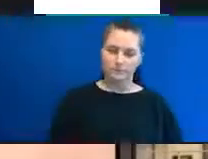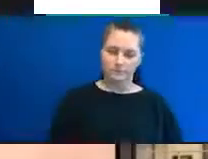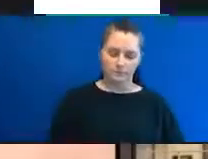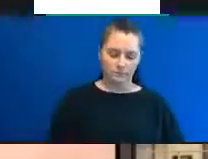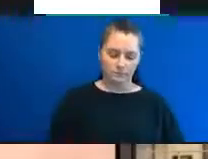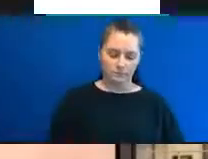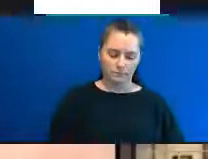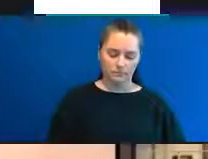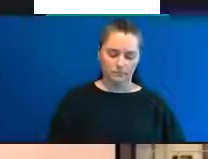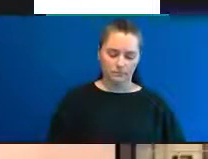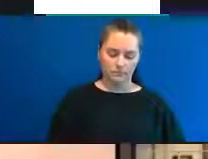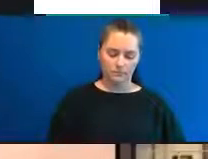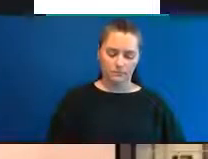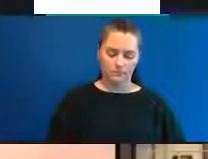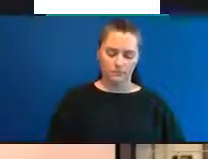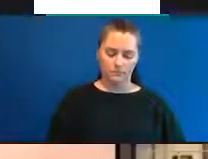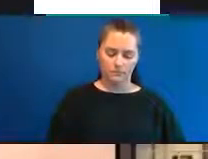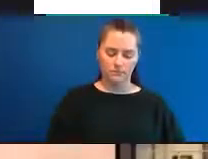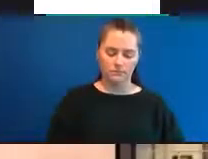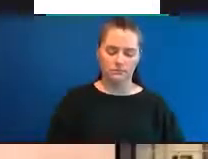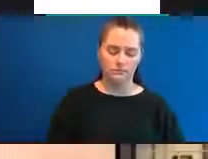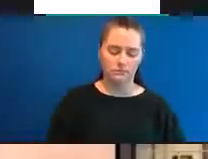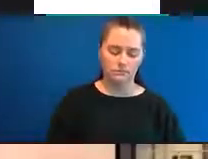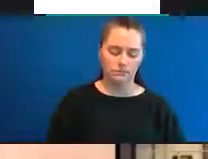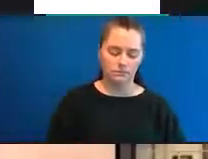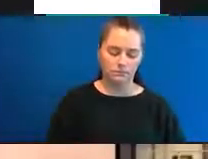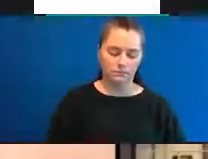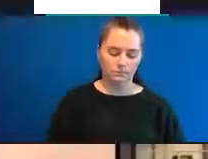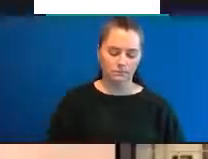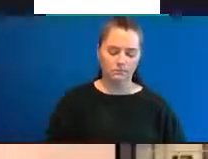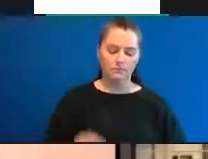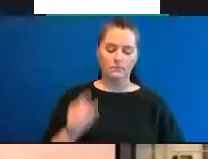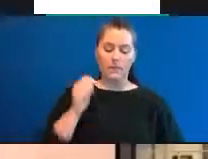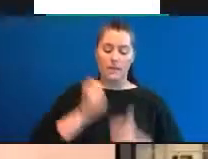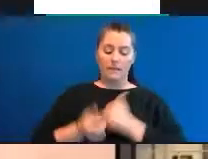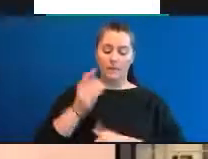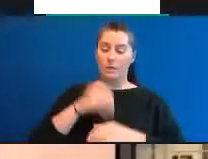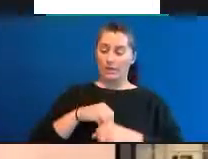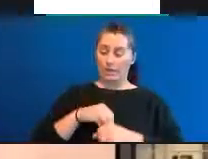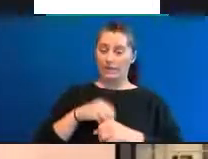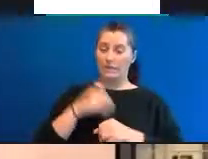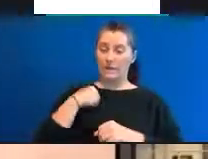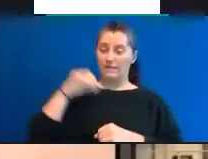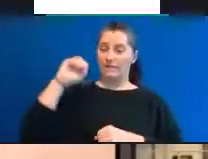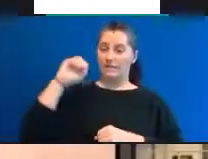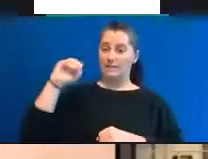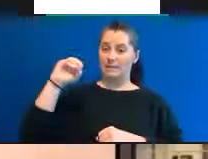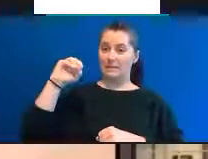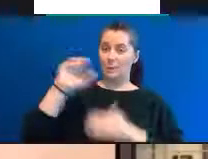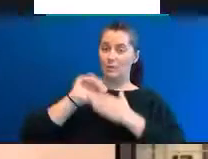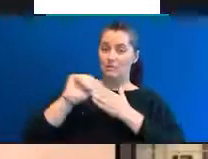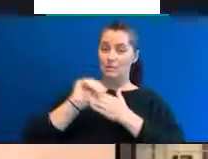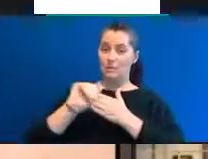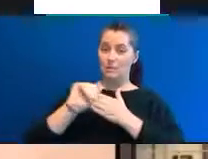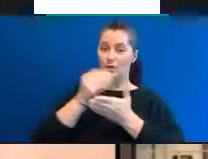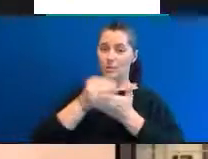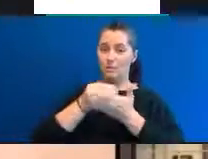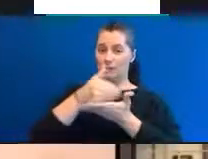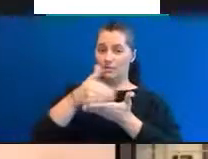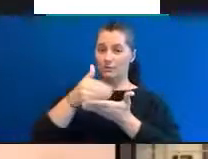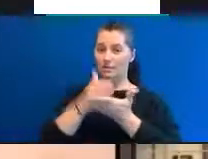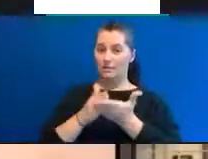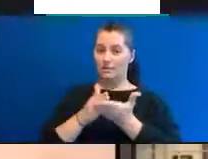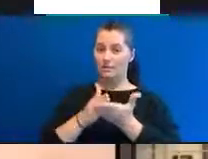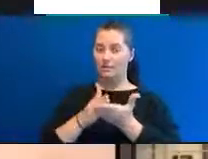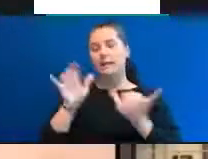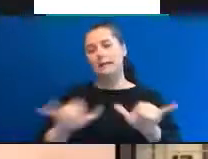Okay, so members, everyone inside this budget here can have a $0 budget. That's very common during COVID. It's called $0